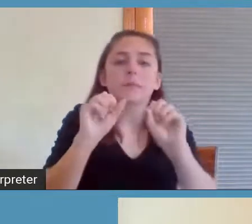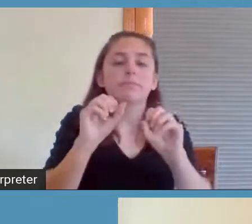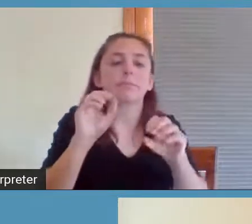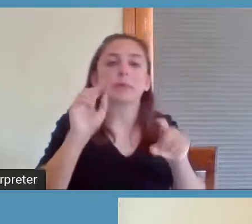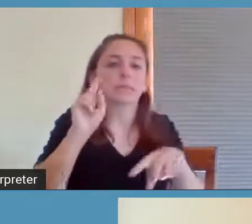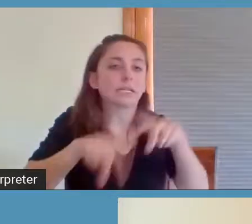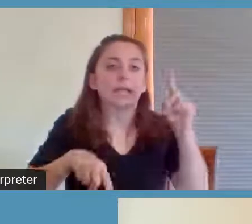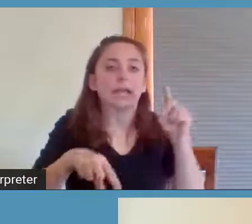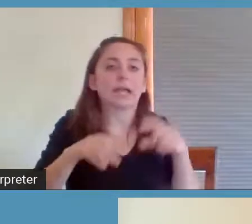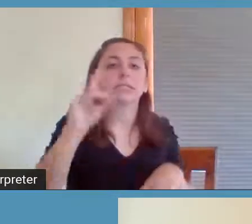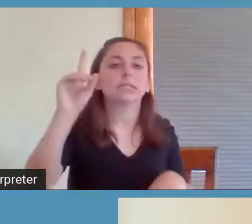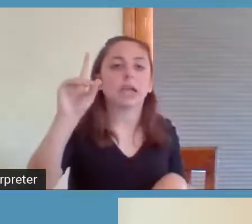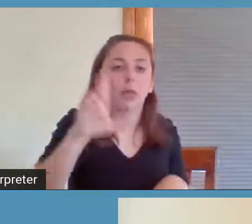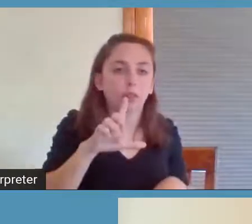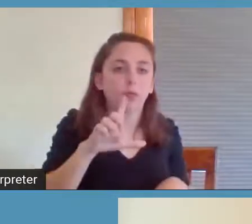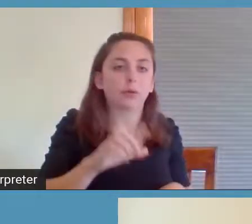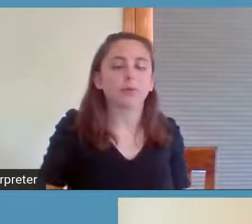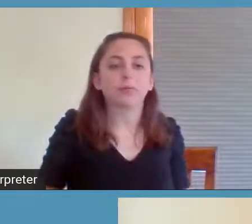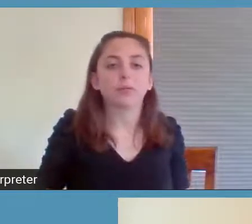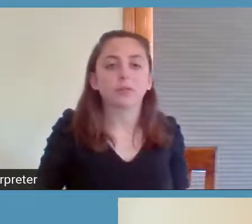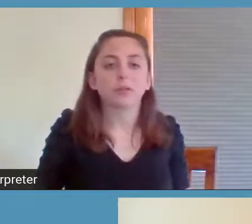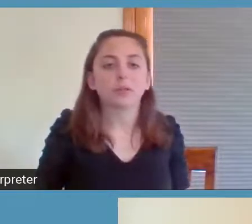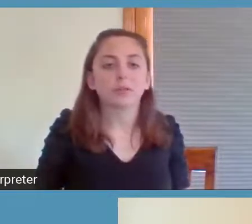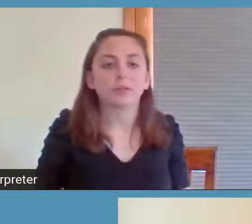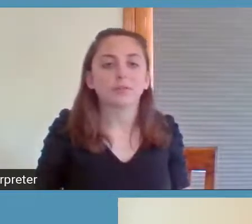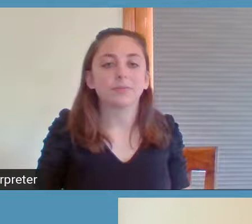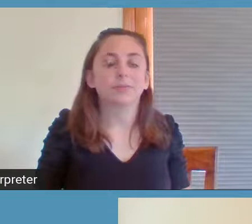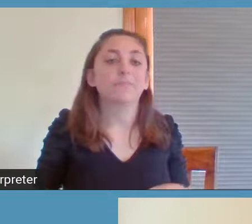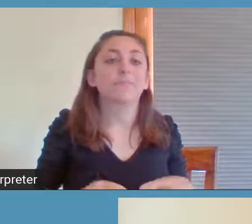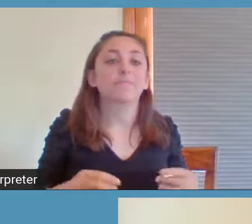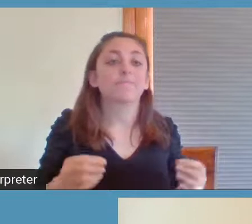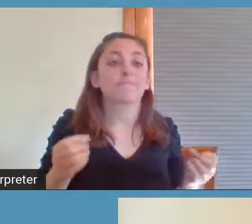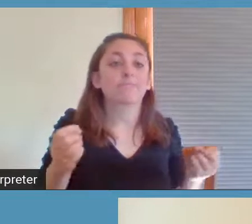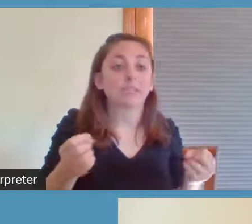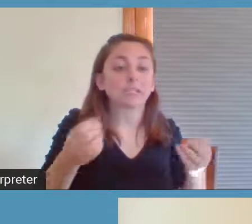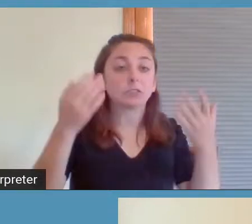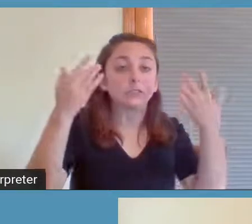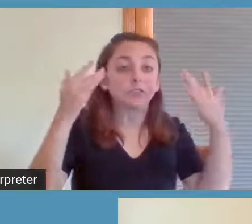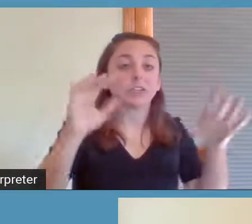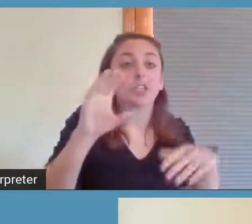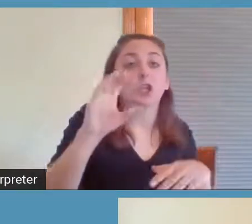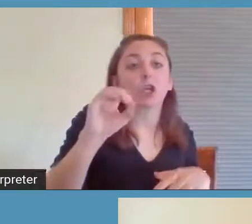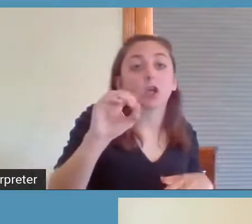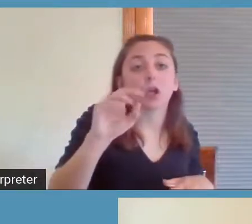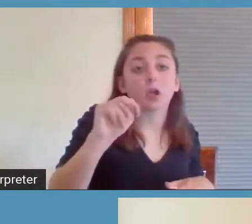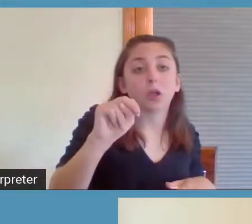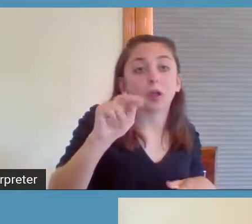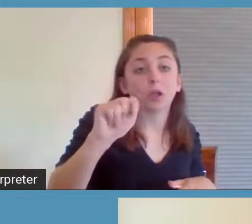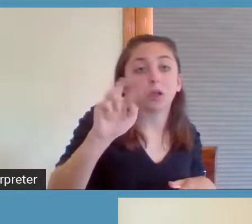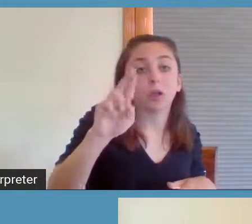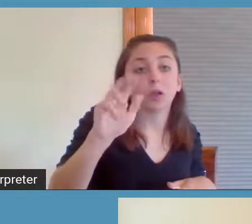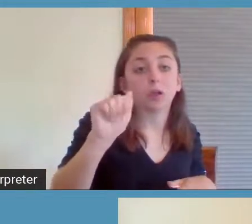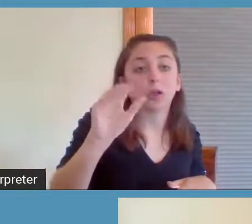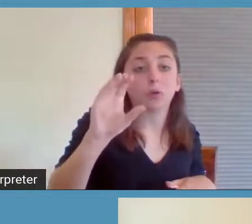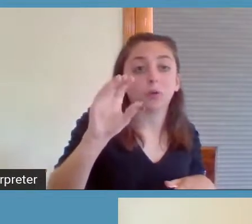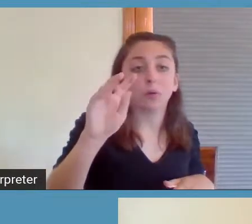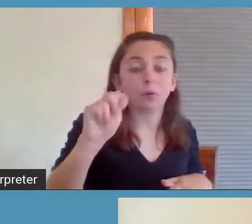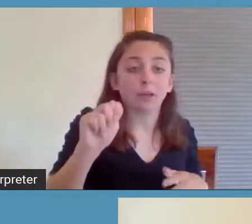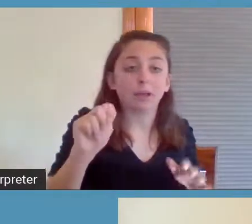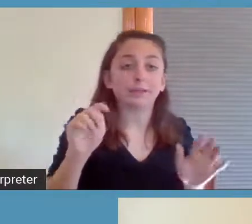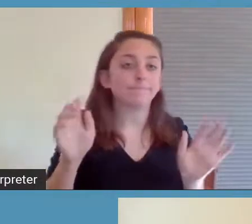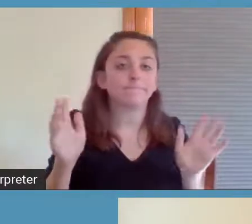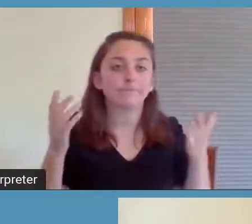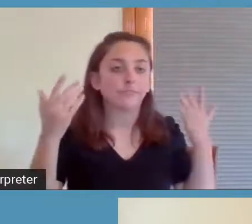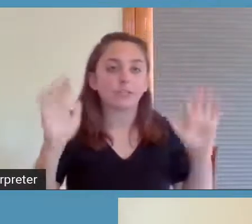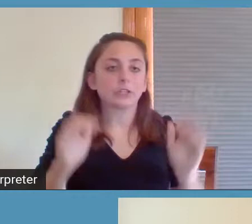Gotcha. Once your contract is up, the space is gone. So it's ephemeral. It doesn't exist forever.